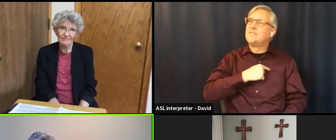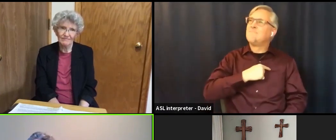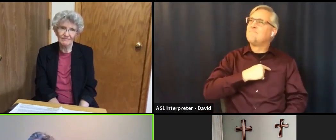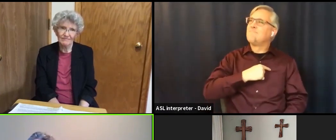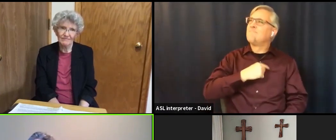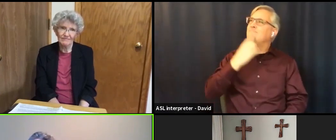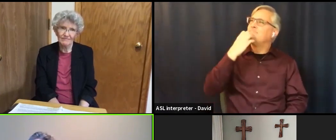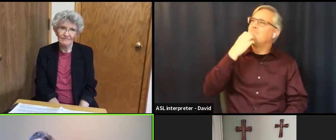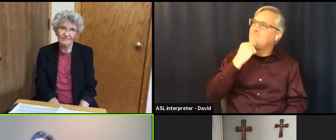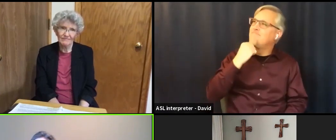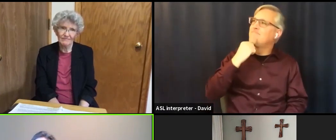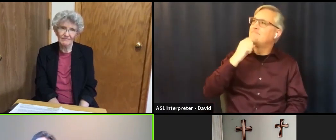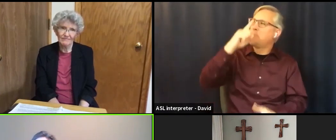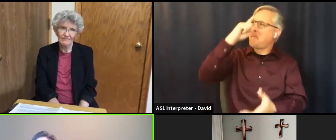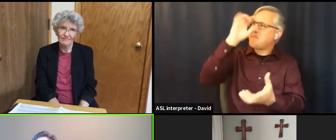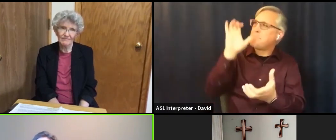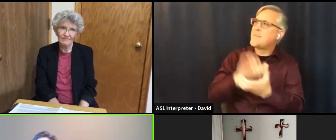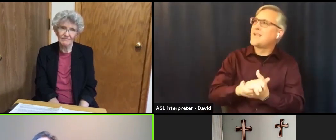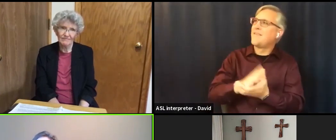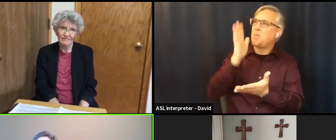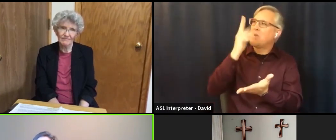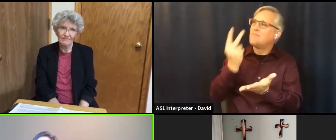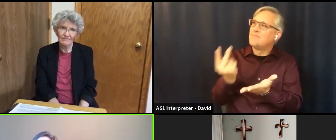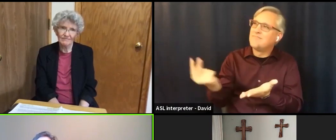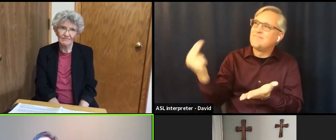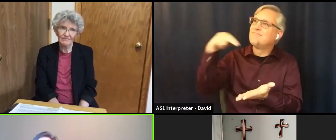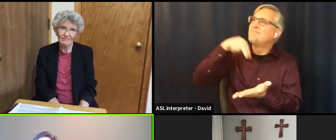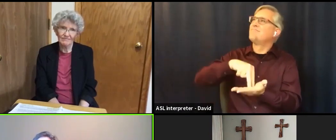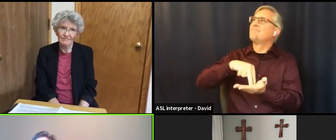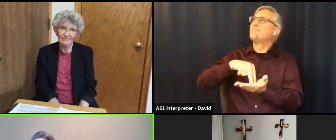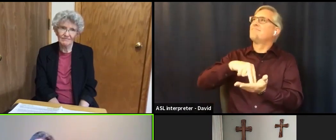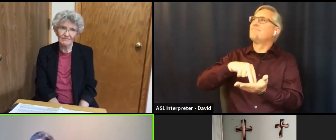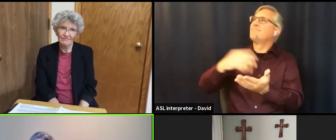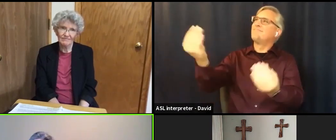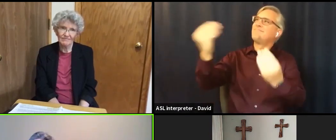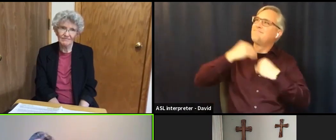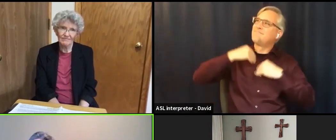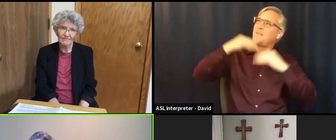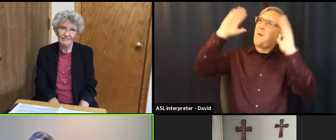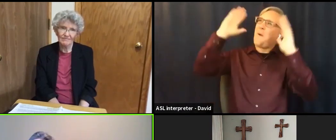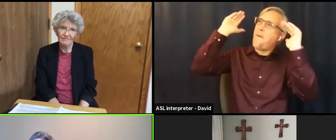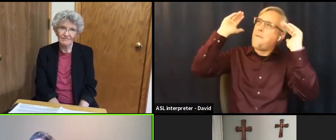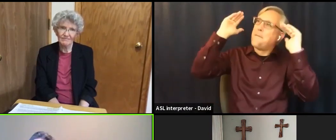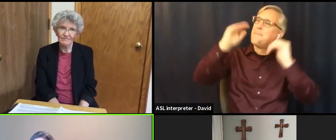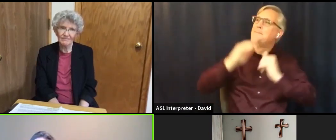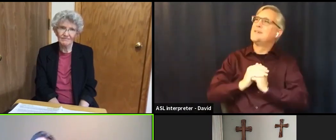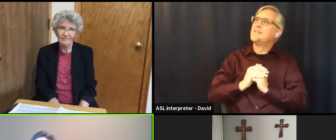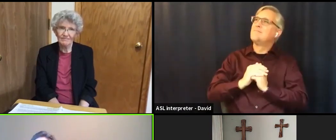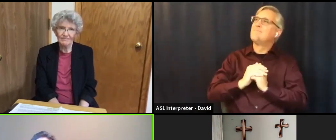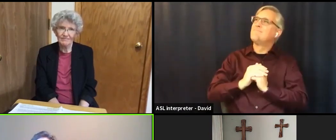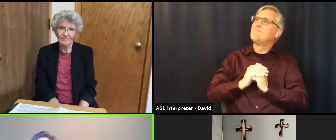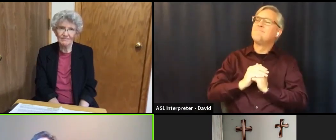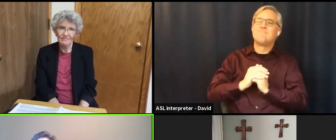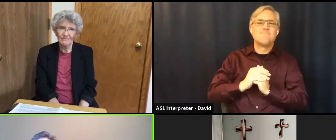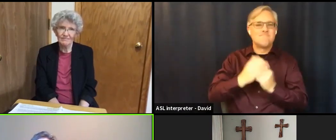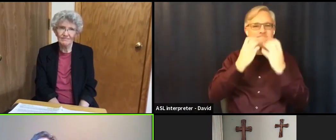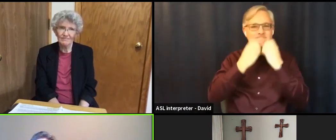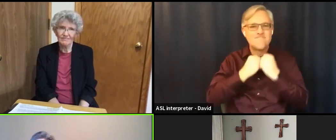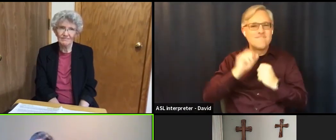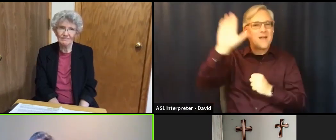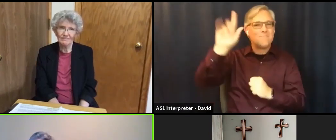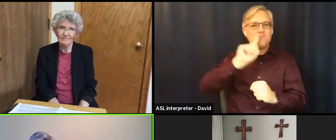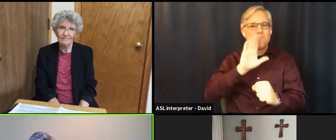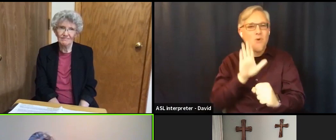hope. We cling to the promises of new life that comes out of death